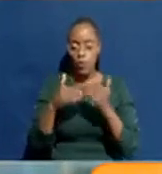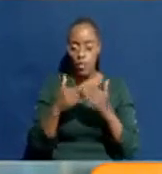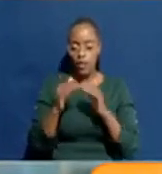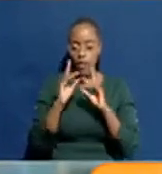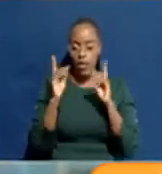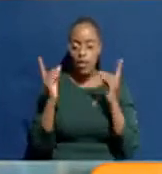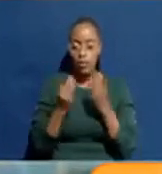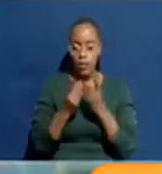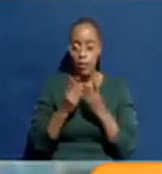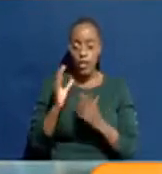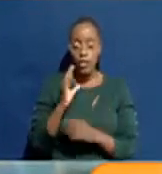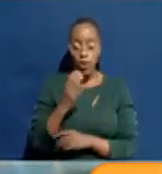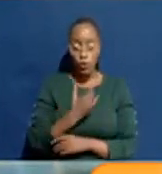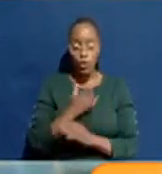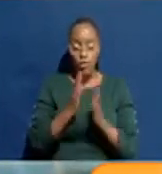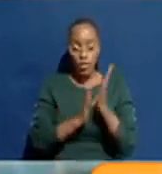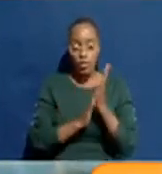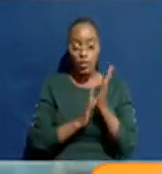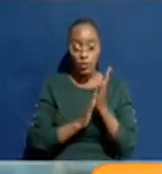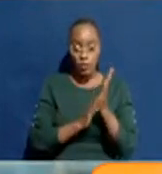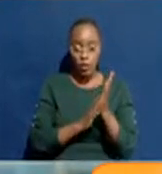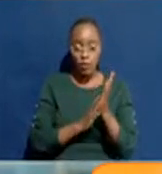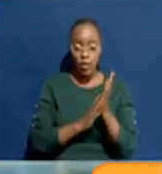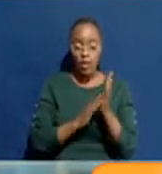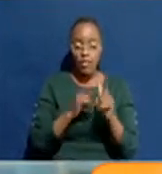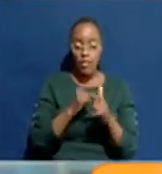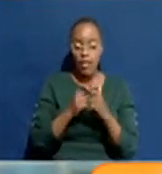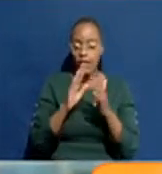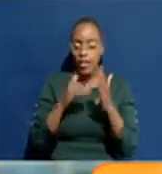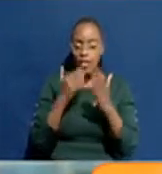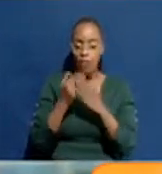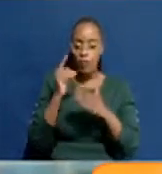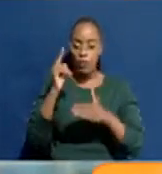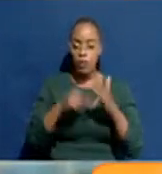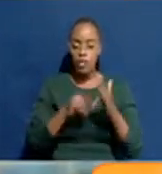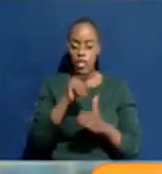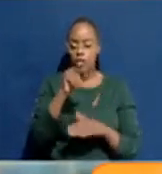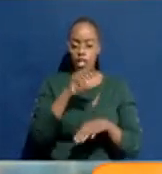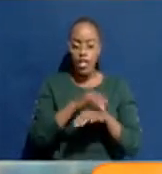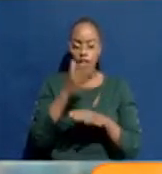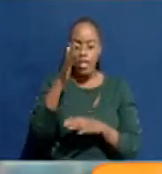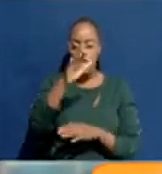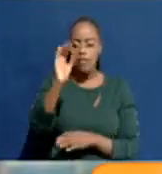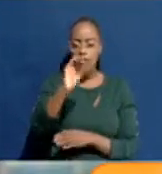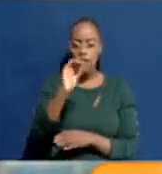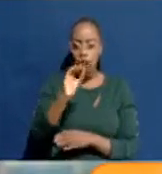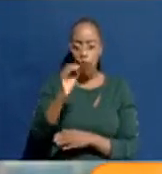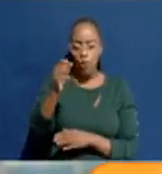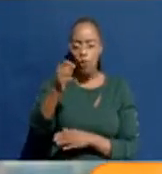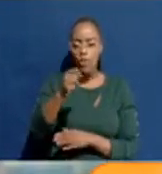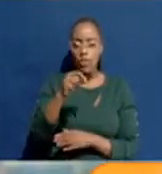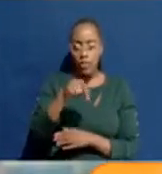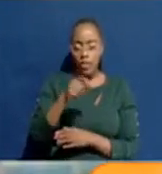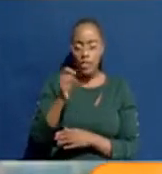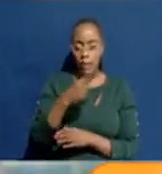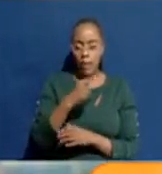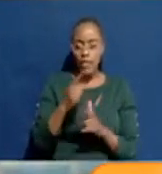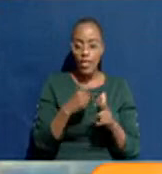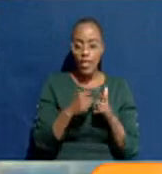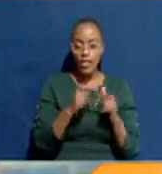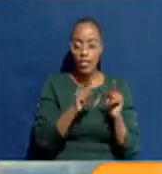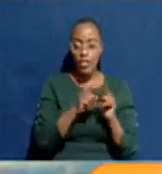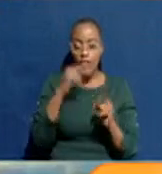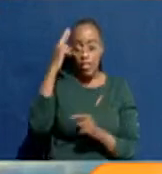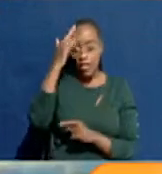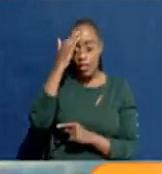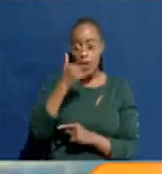departmental committee is recommending, they're suggesting that you don't get a refund of this money, hence, I guess, the reason